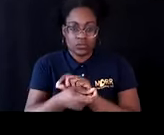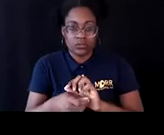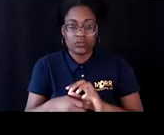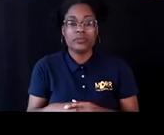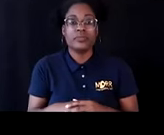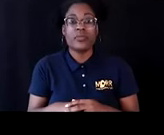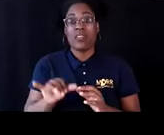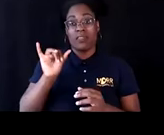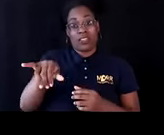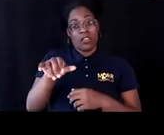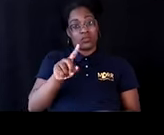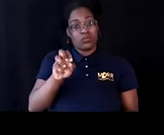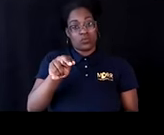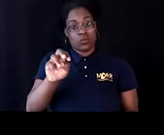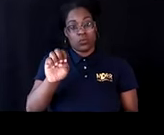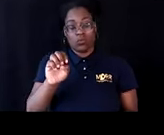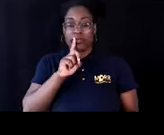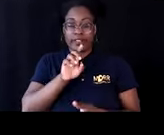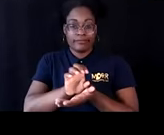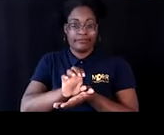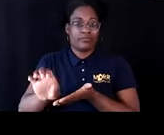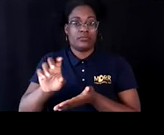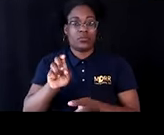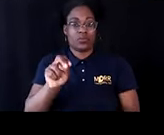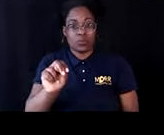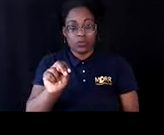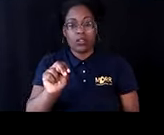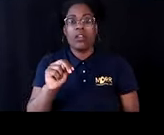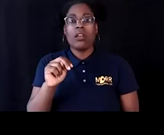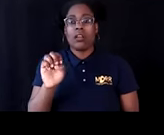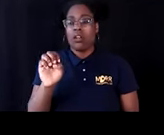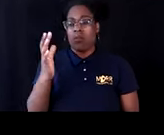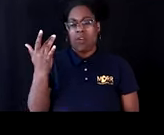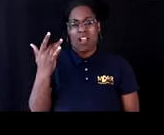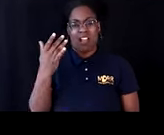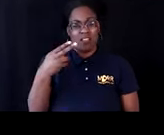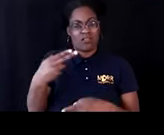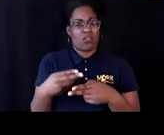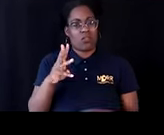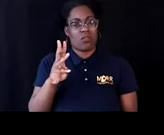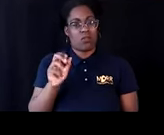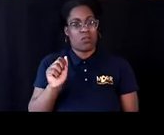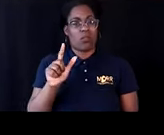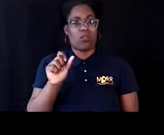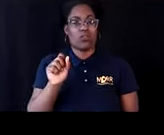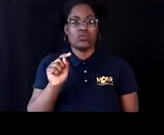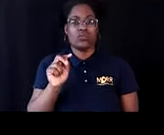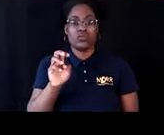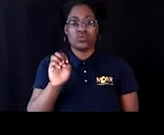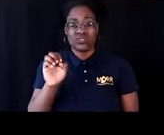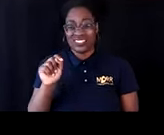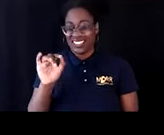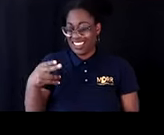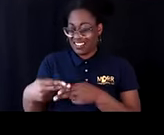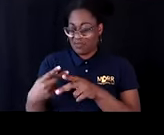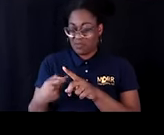zone. Wall Street was named that because it was created to keep Lenape people out of the